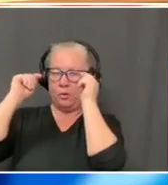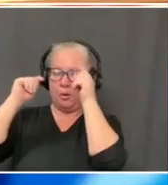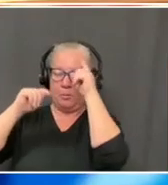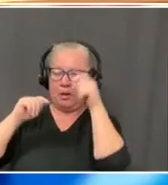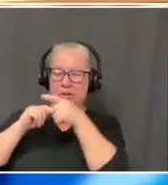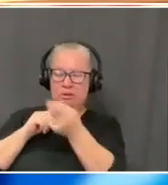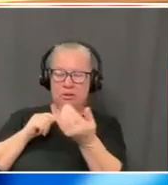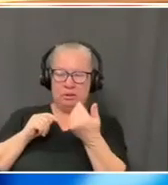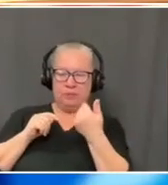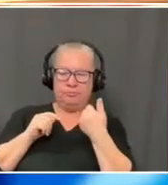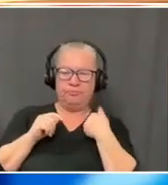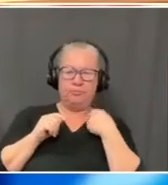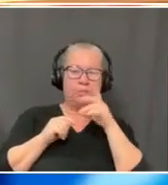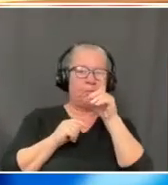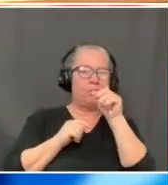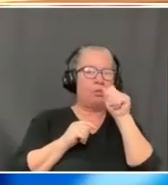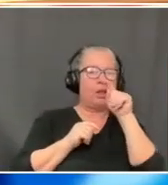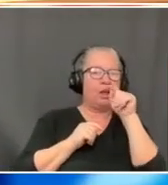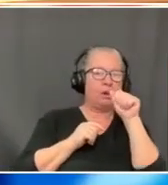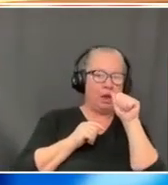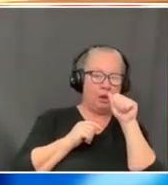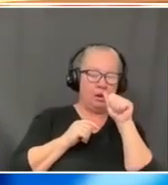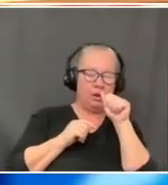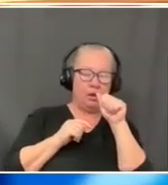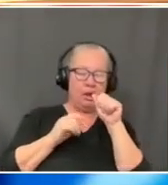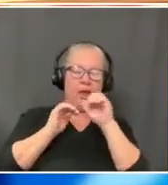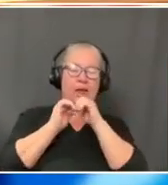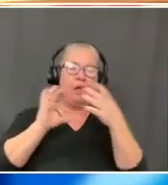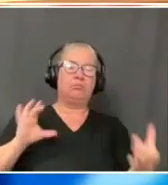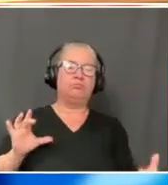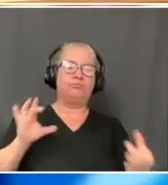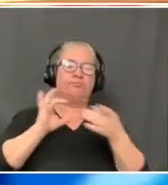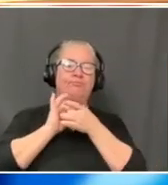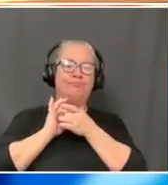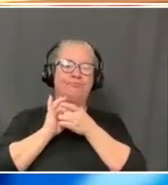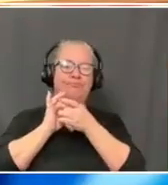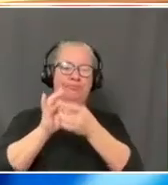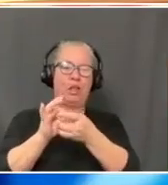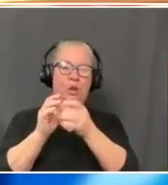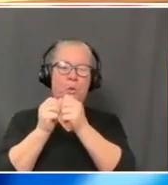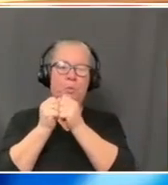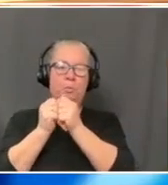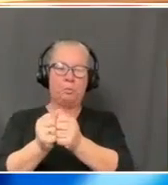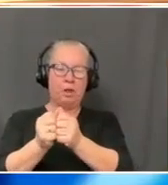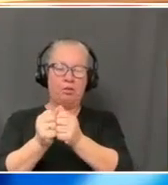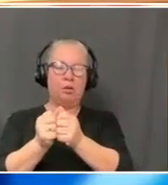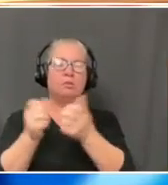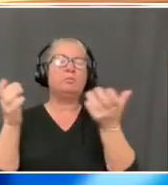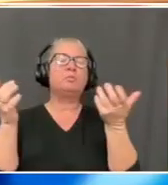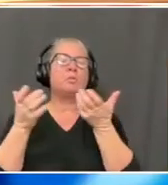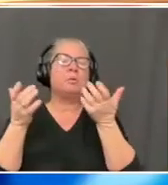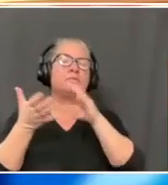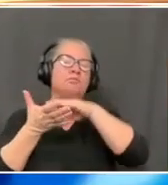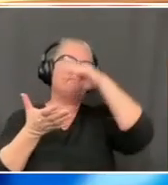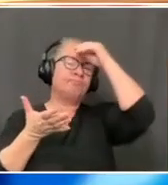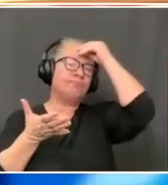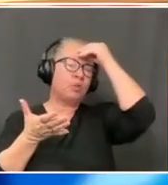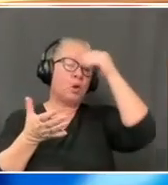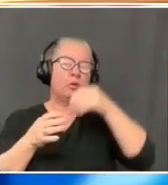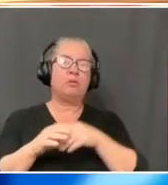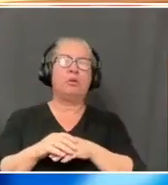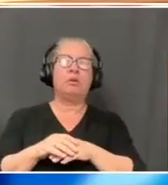and how to connect that to the instruction. So I'm wondering, do we have an analysis of how we're doing and some feedback from